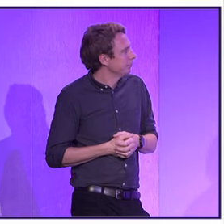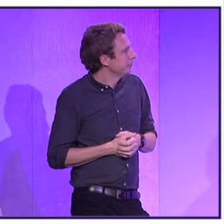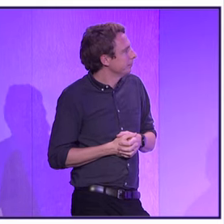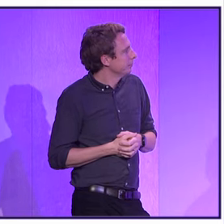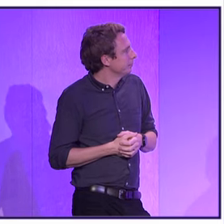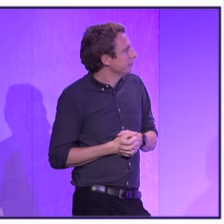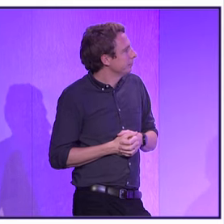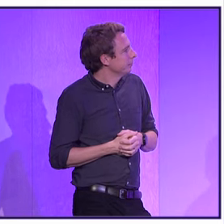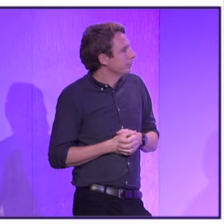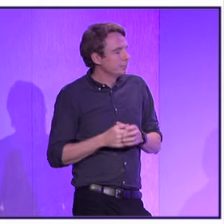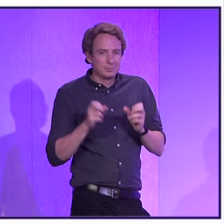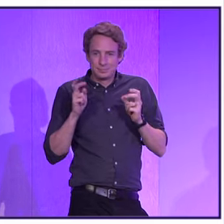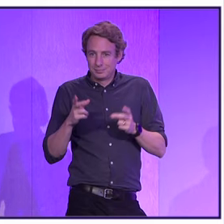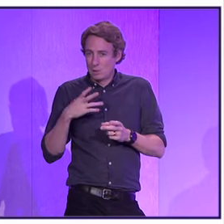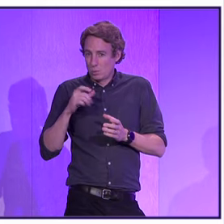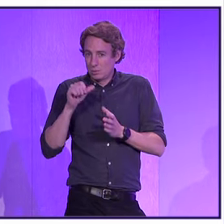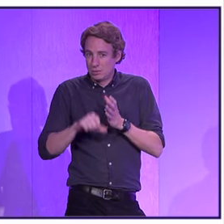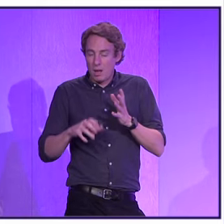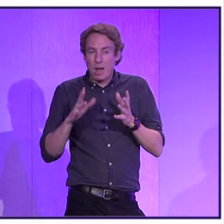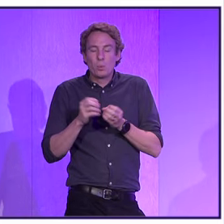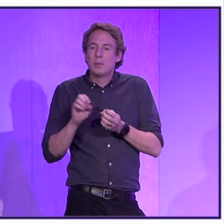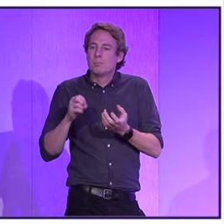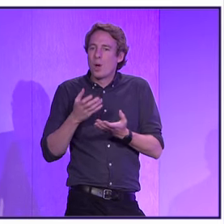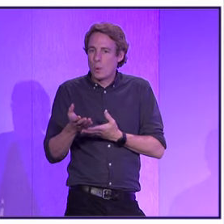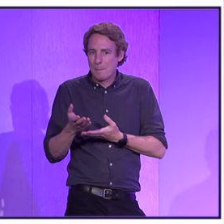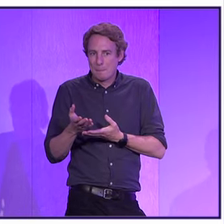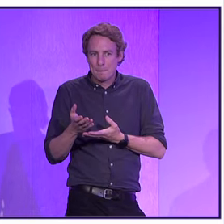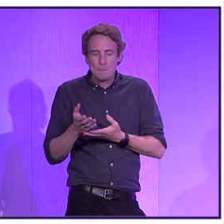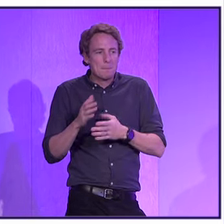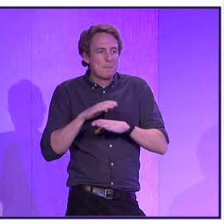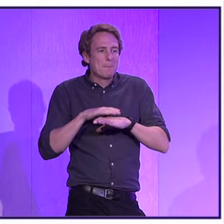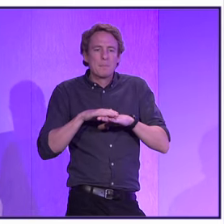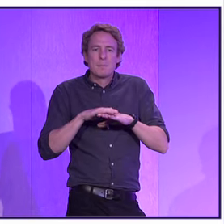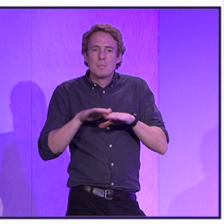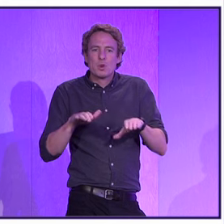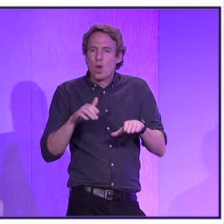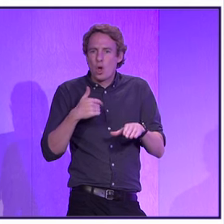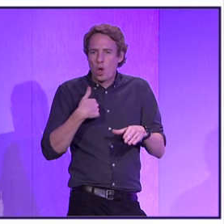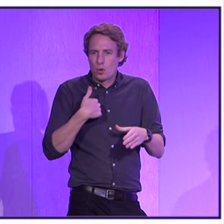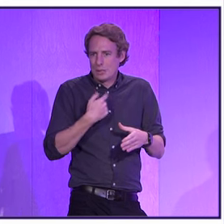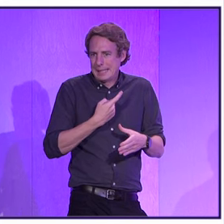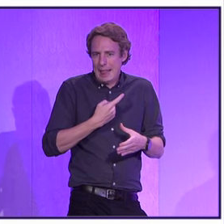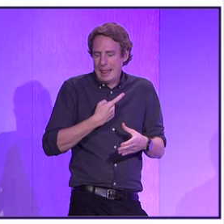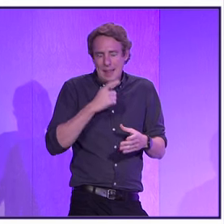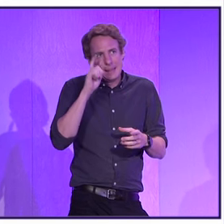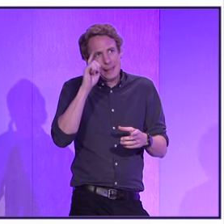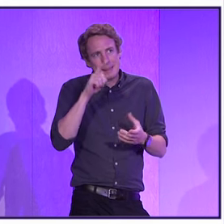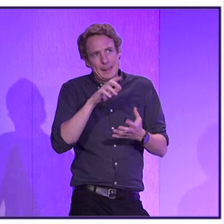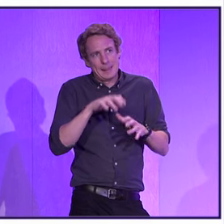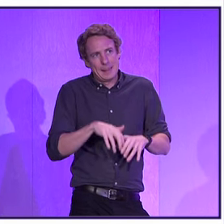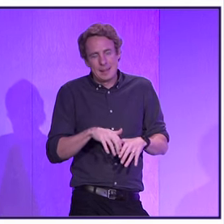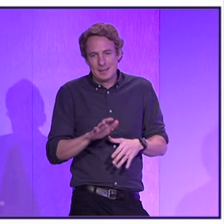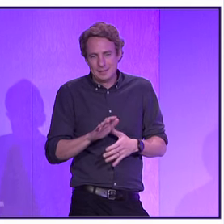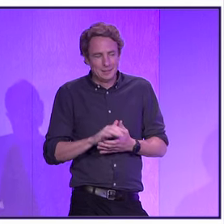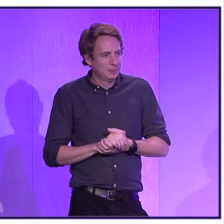Okay, so I want to kick things off with a poem. Don't worry, it's not one that I wrote. I'm